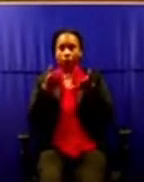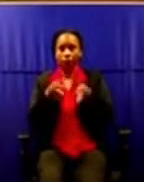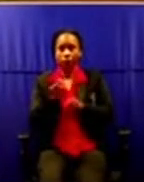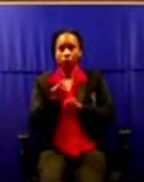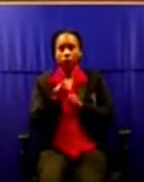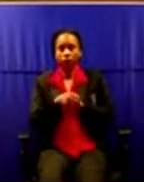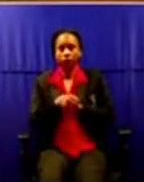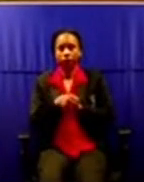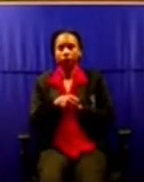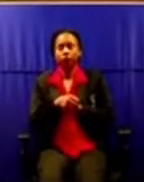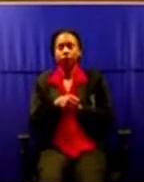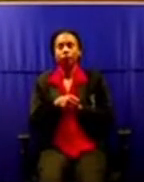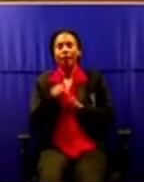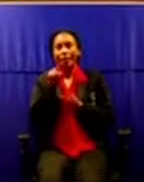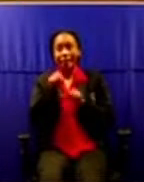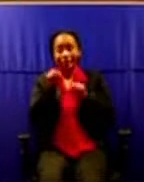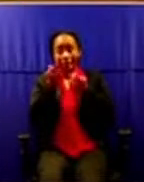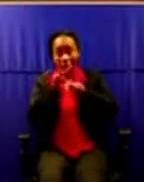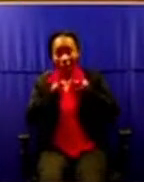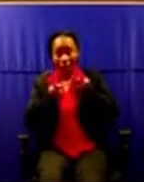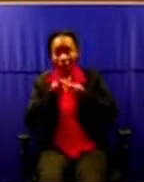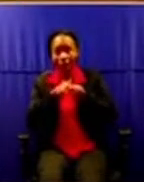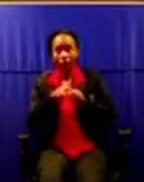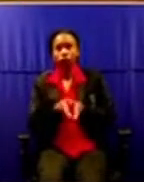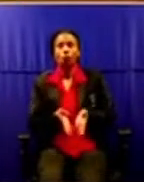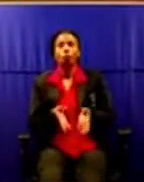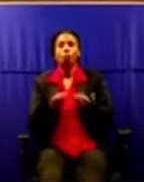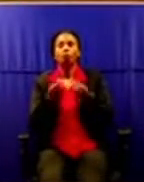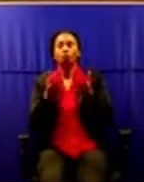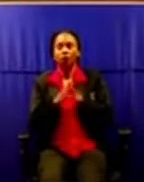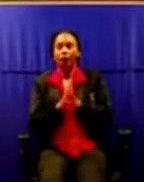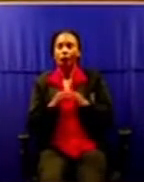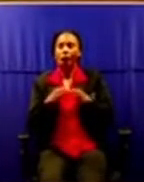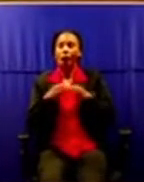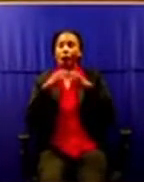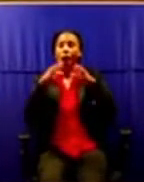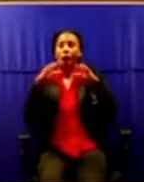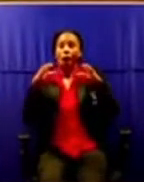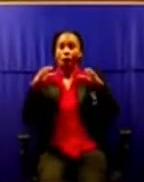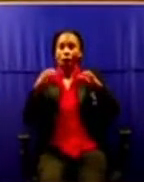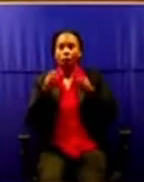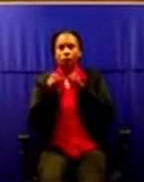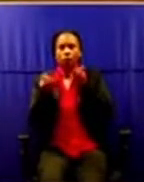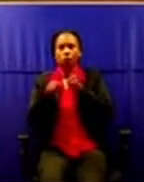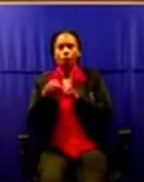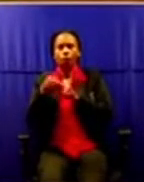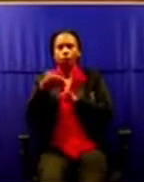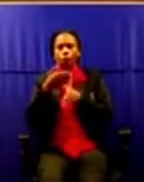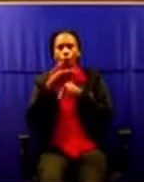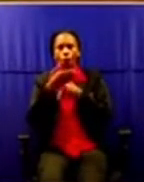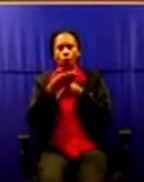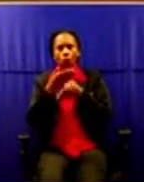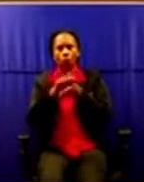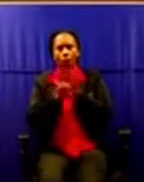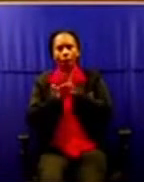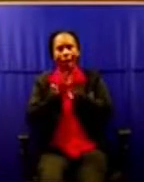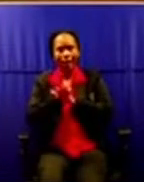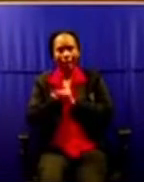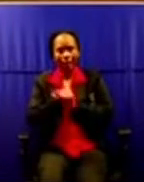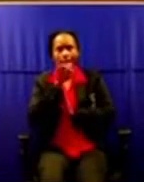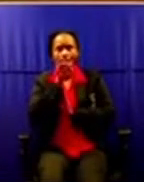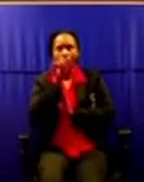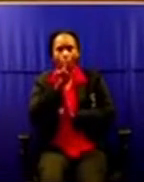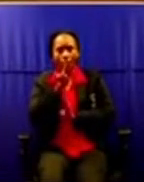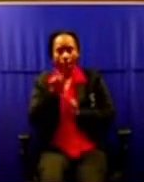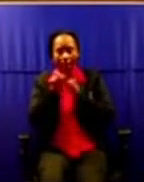survey found a high degree of turnover in the labor market, which means that those who lost their